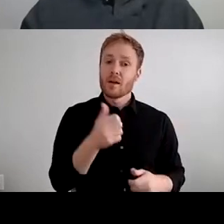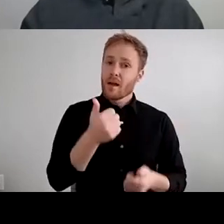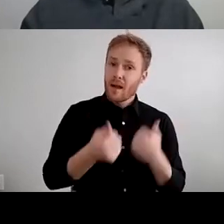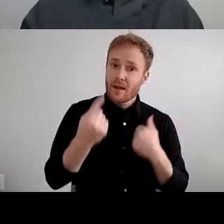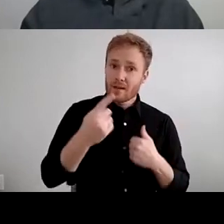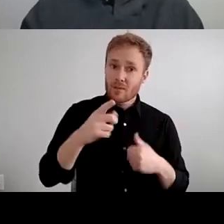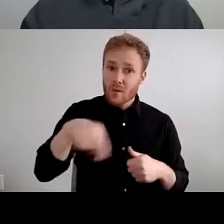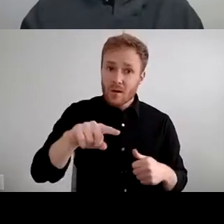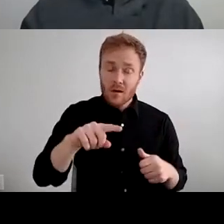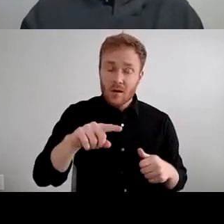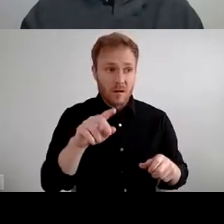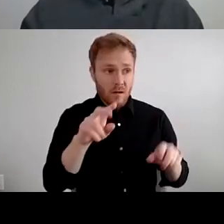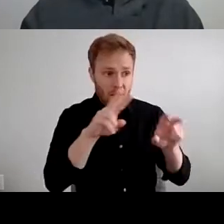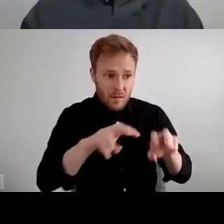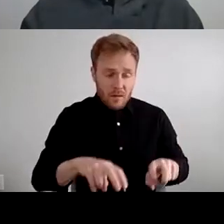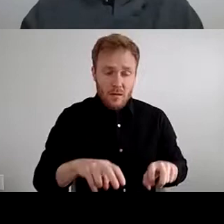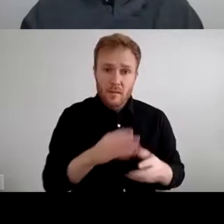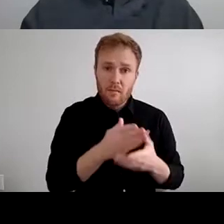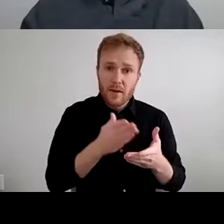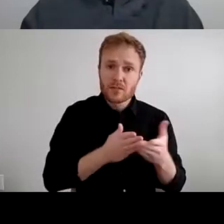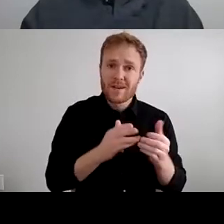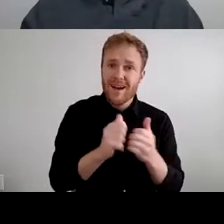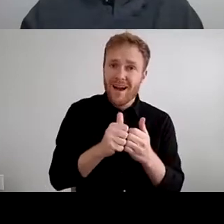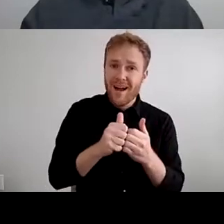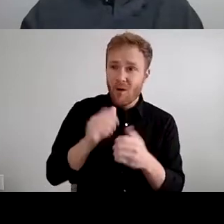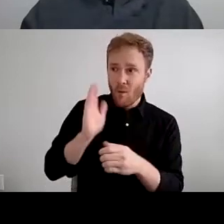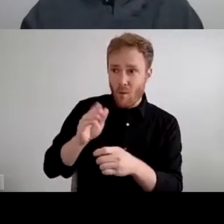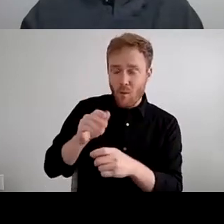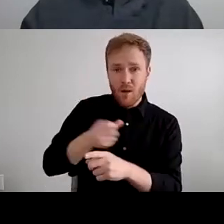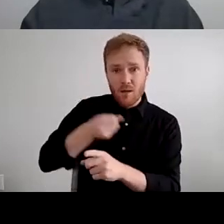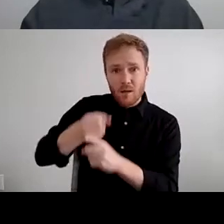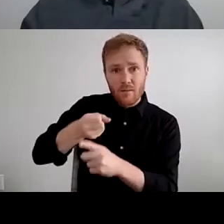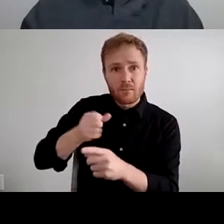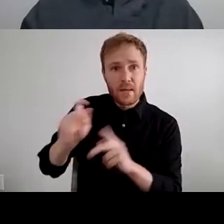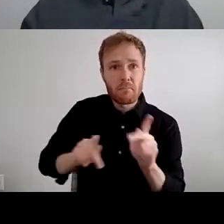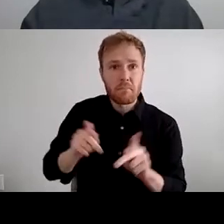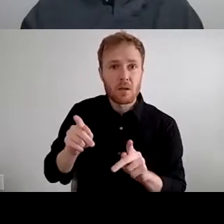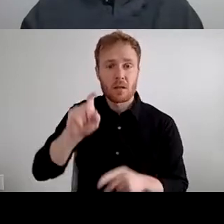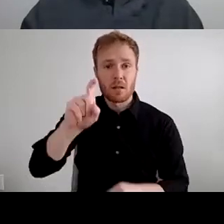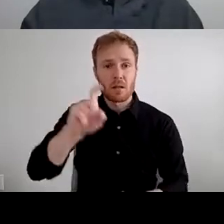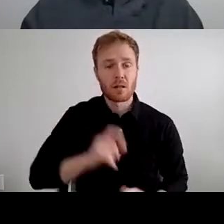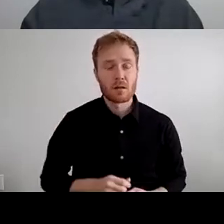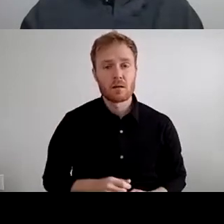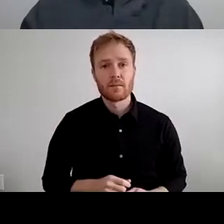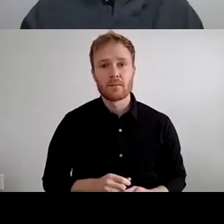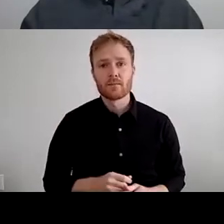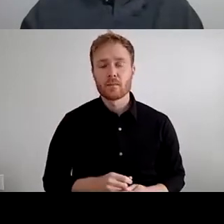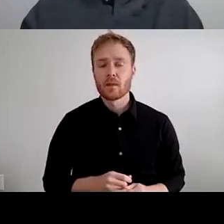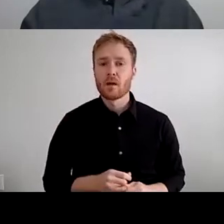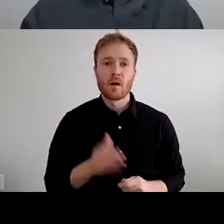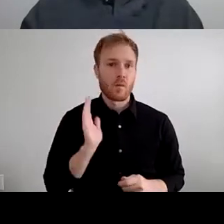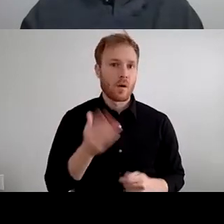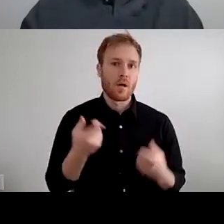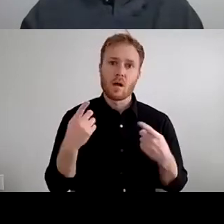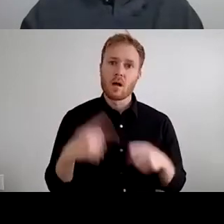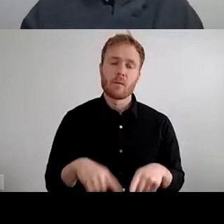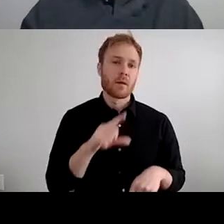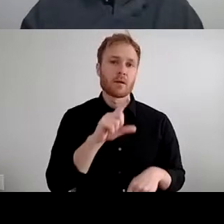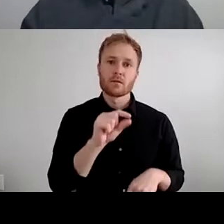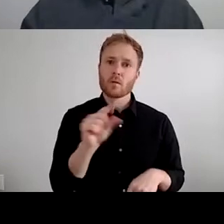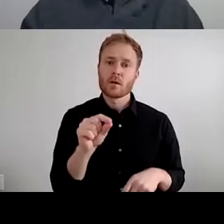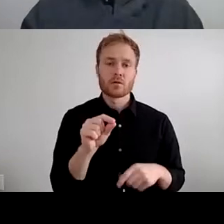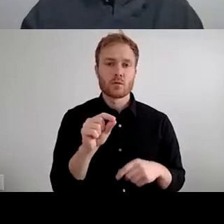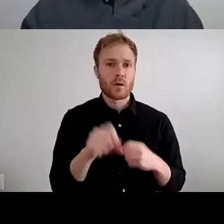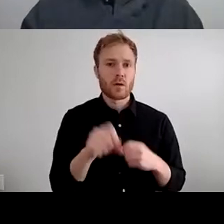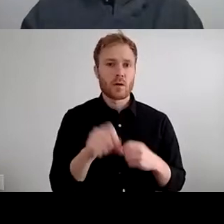simulation into how this budget is going to actually affect people? Because I would bet we're going to get 2020 all over again. It's clear this budget was